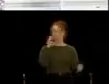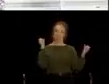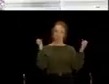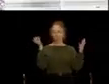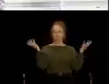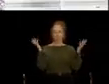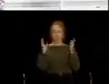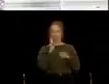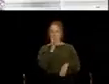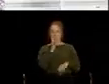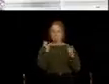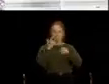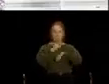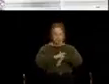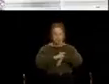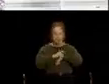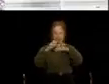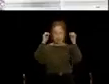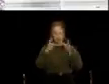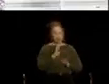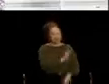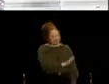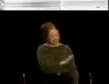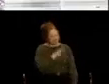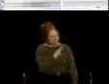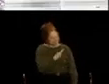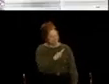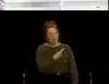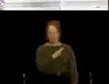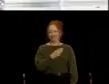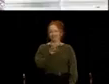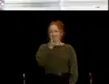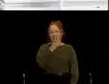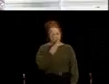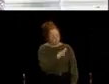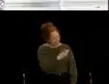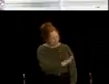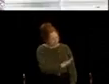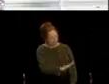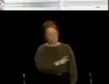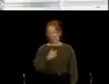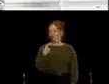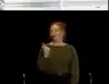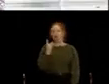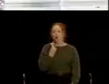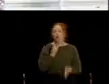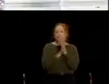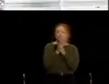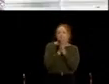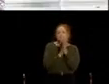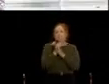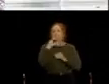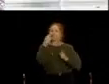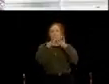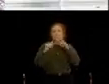shut up. I was constantly talking, always eager to tell stories and meet people. And my sister